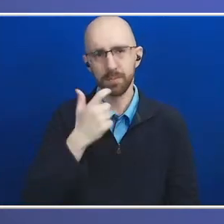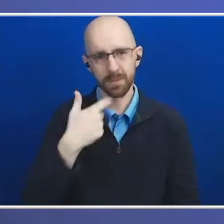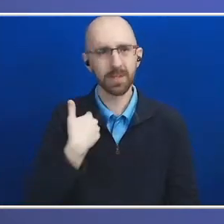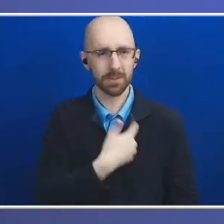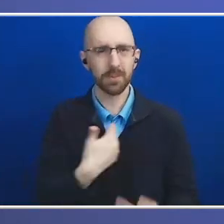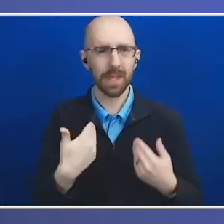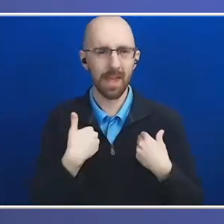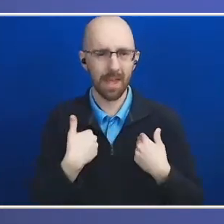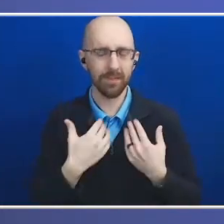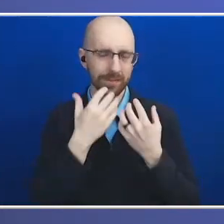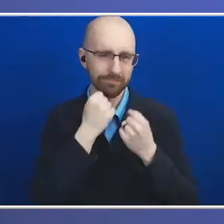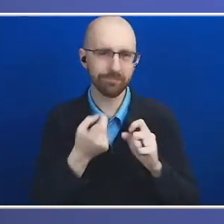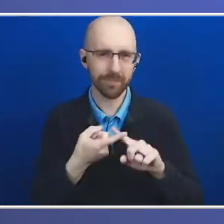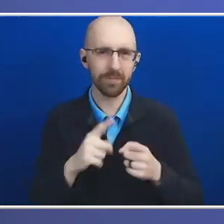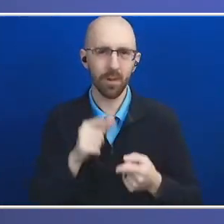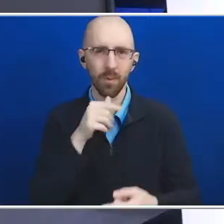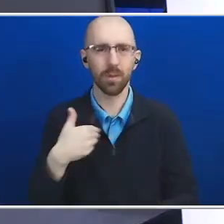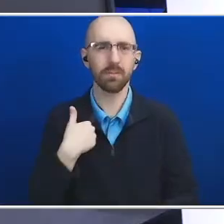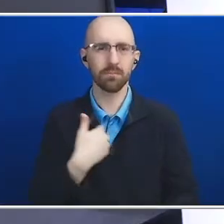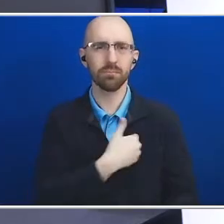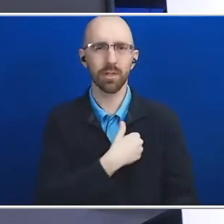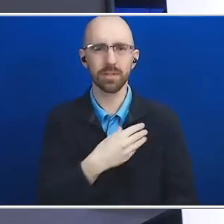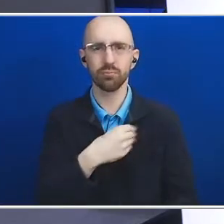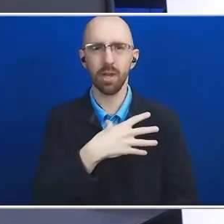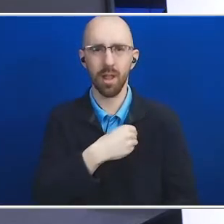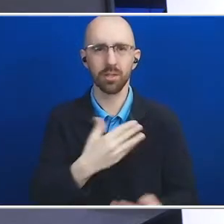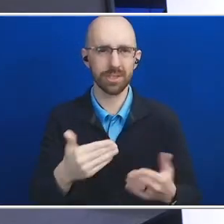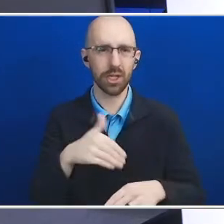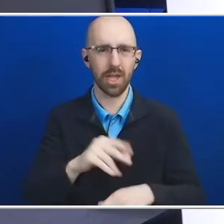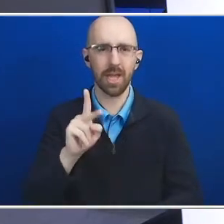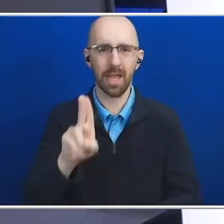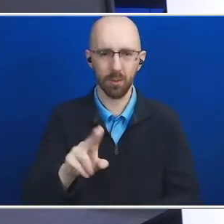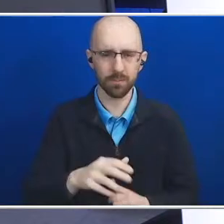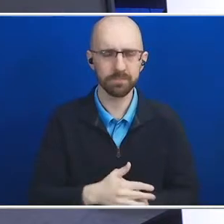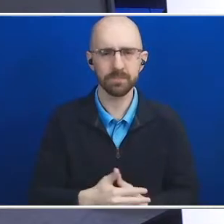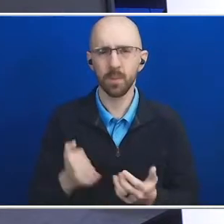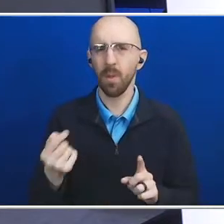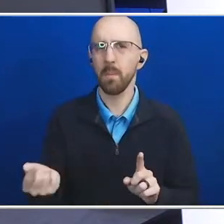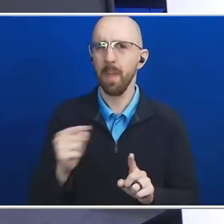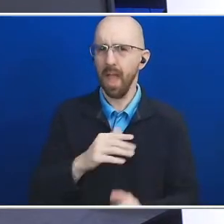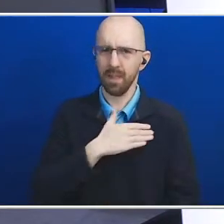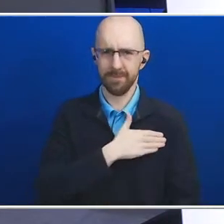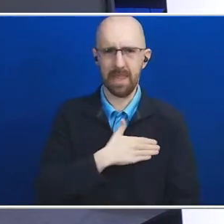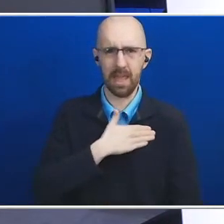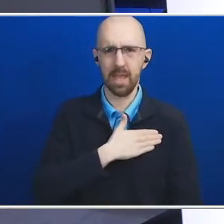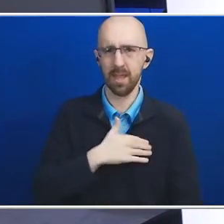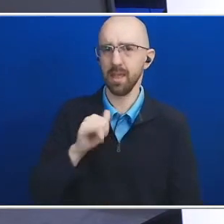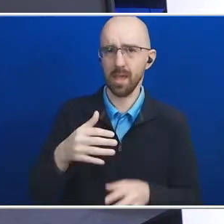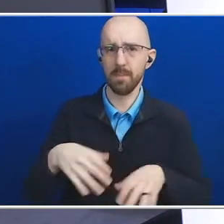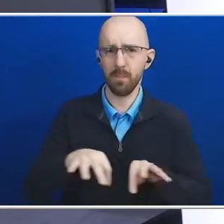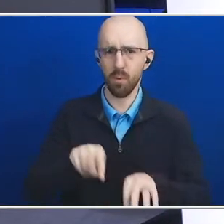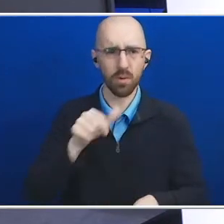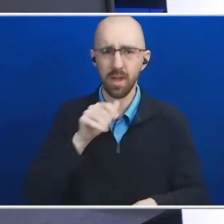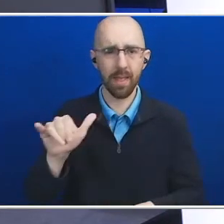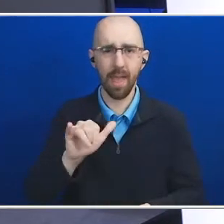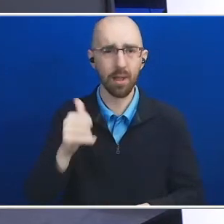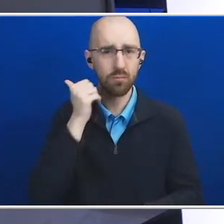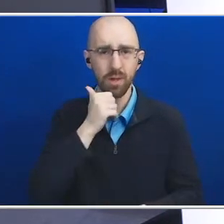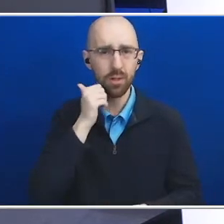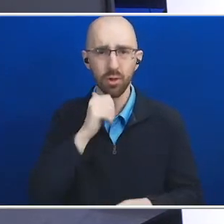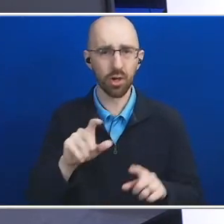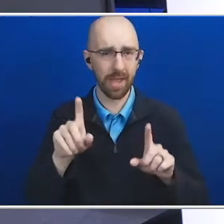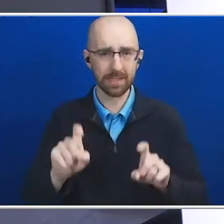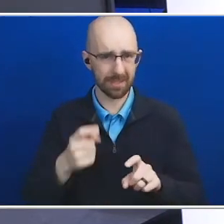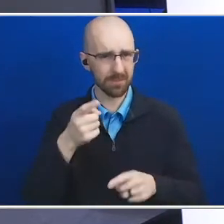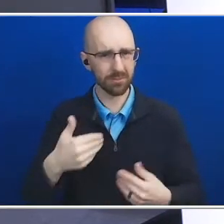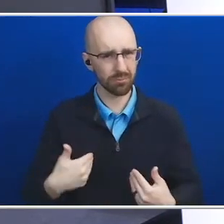is a breast radiologist here in KU. All right, so let's go back to the feeling that lump, because that's really important. You weren't doing like regular breast exams because you're younger,